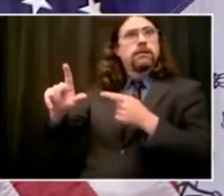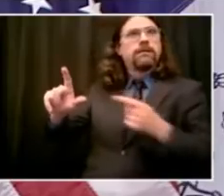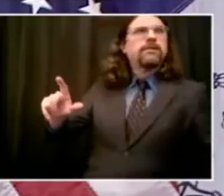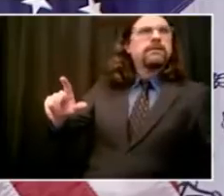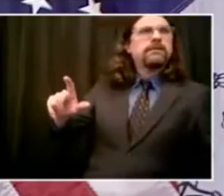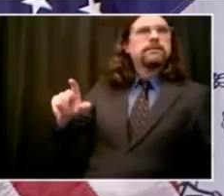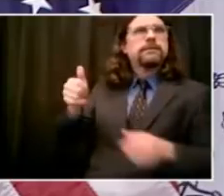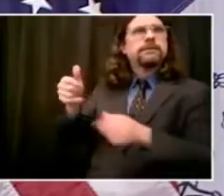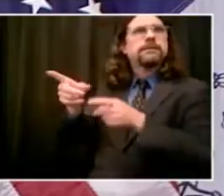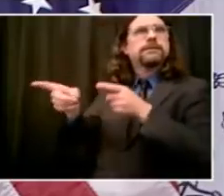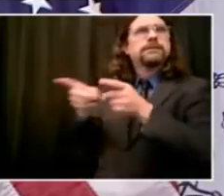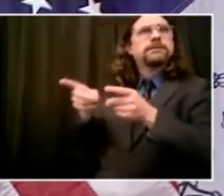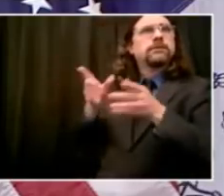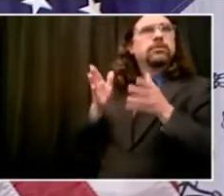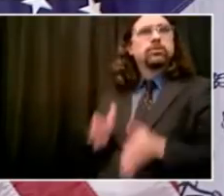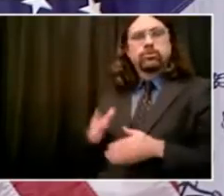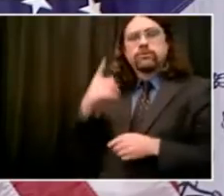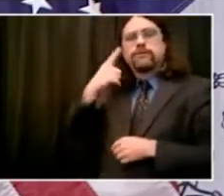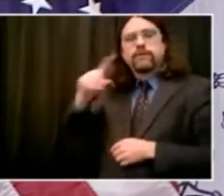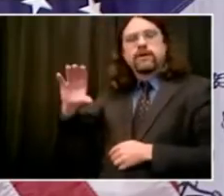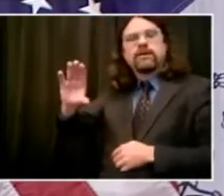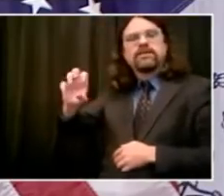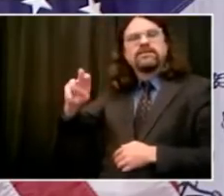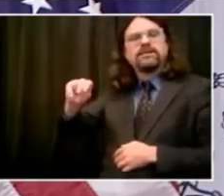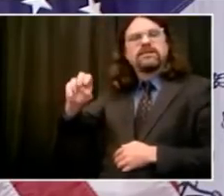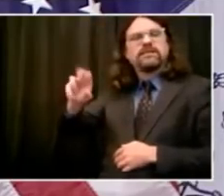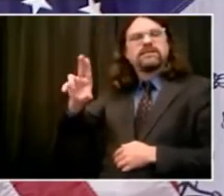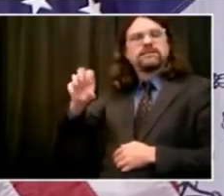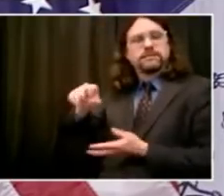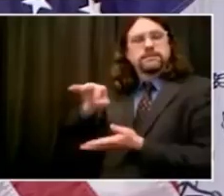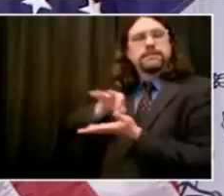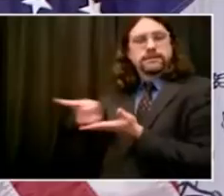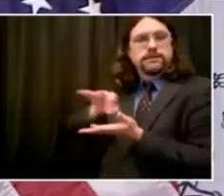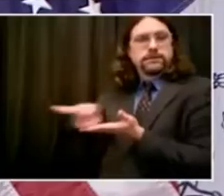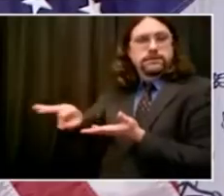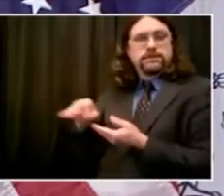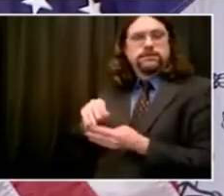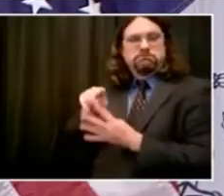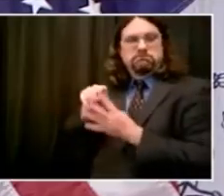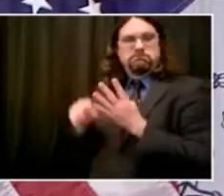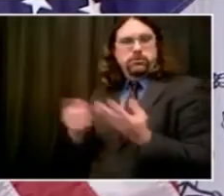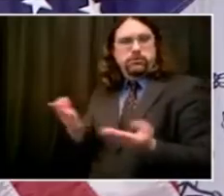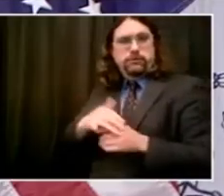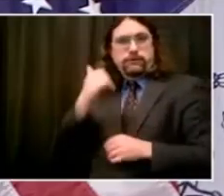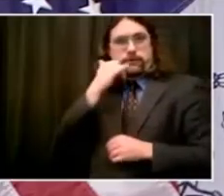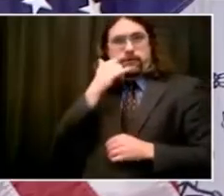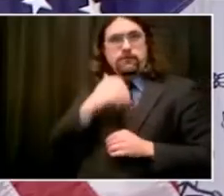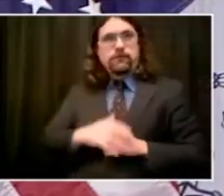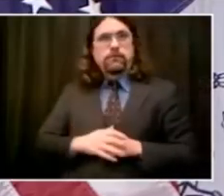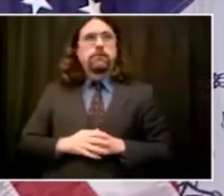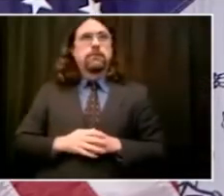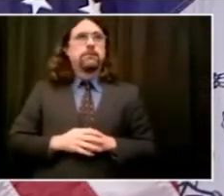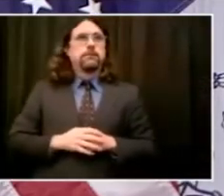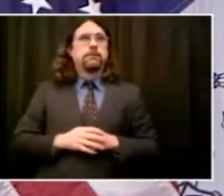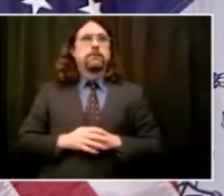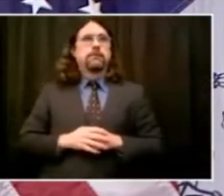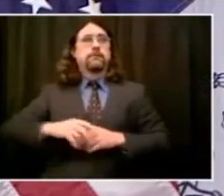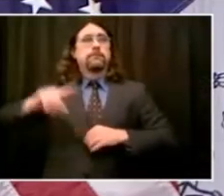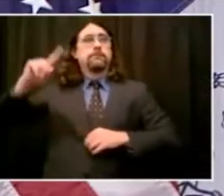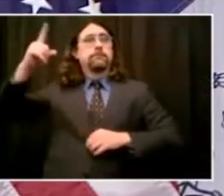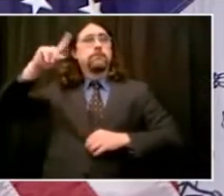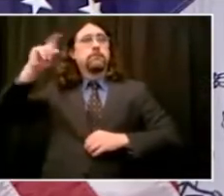Hey everybody, how you doing today? Good, Mark, how you doing? Doing okay. I had a couple of questions I wanted to